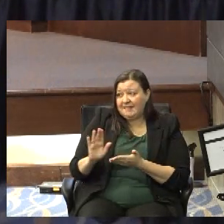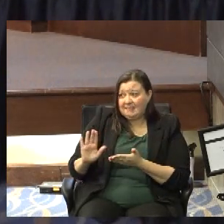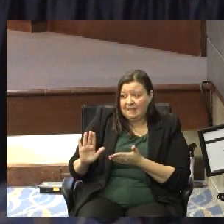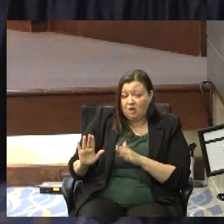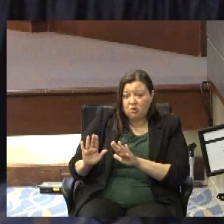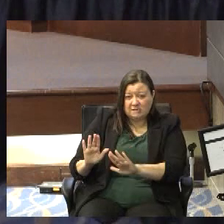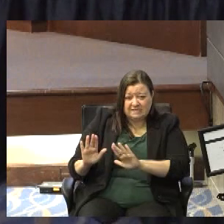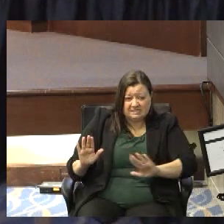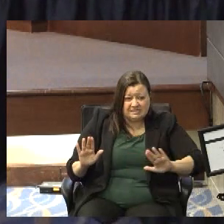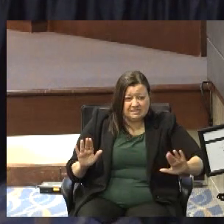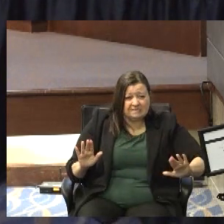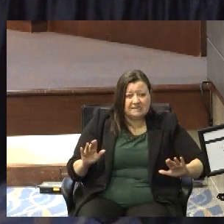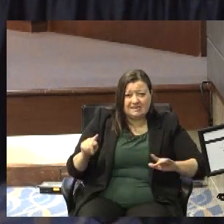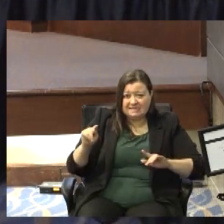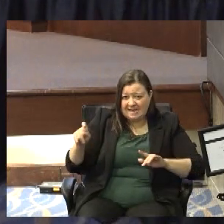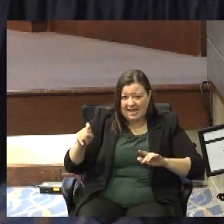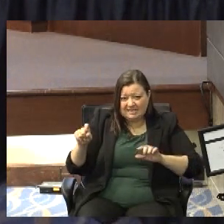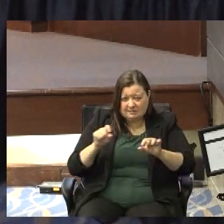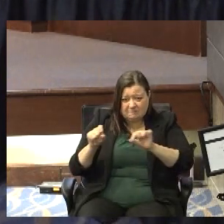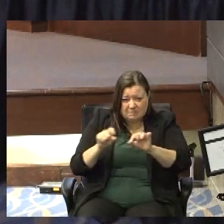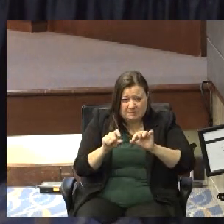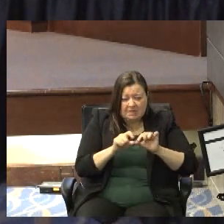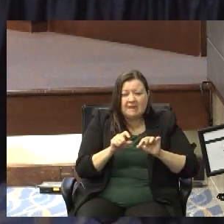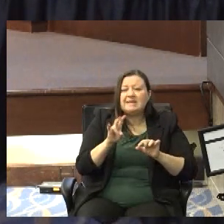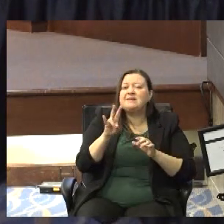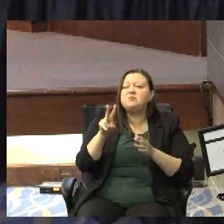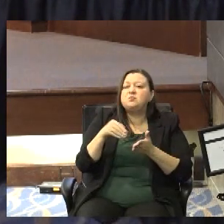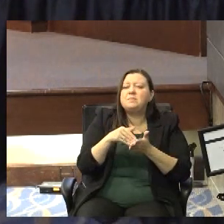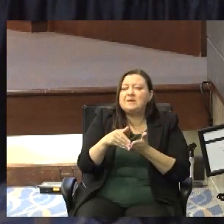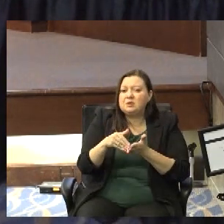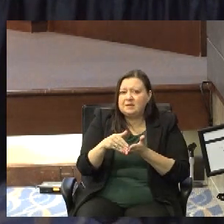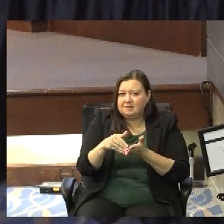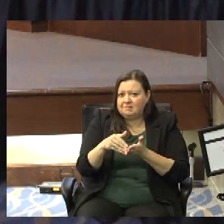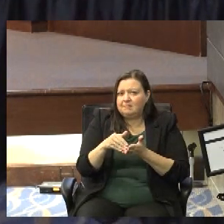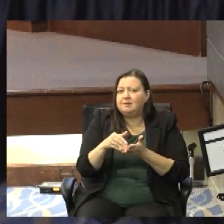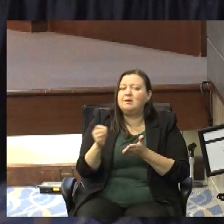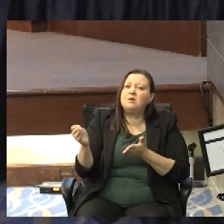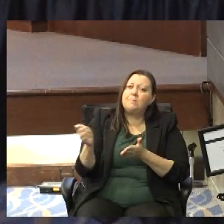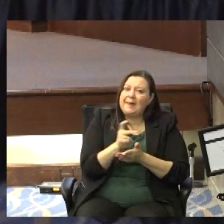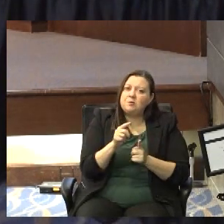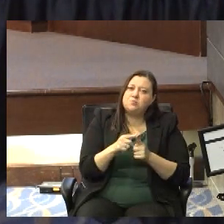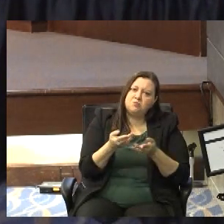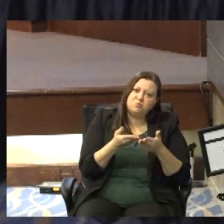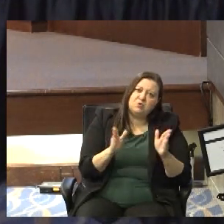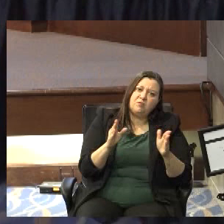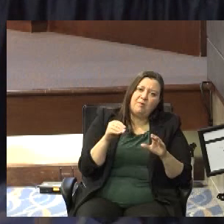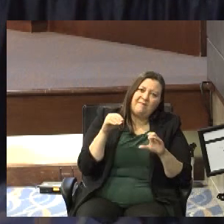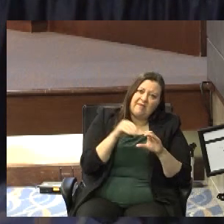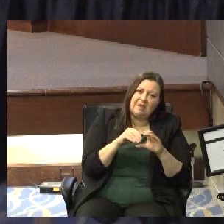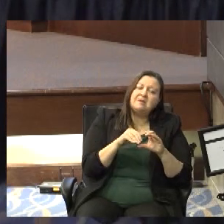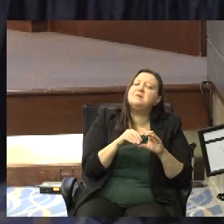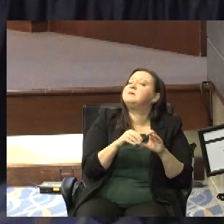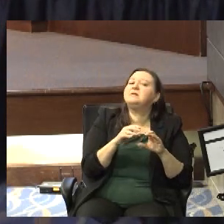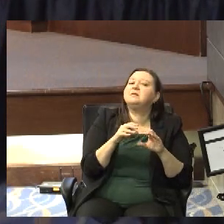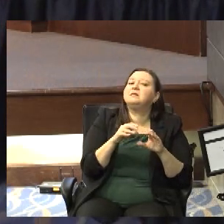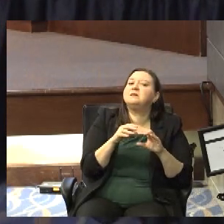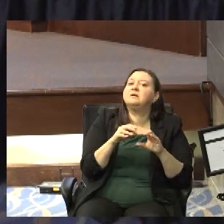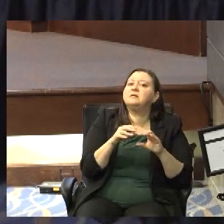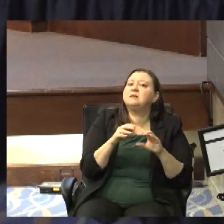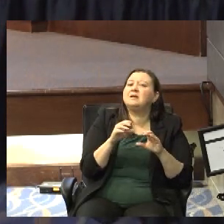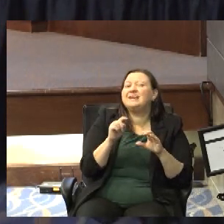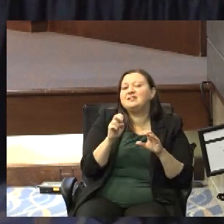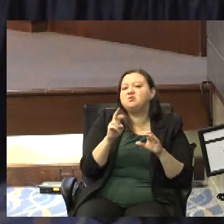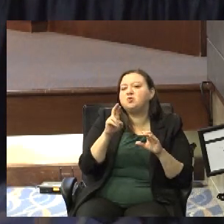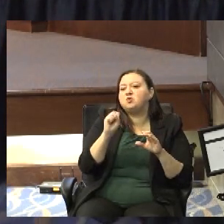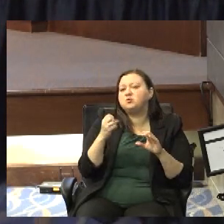entities participating, there's $72 million going back to the general fund of those entities and or TERS 4 in